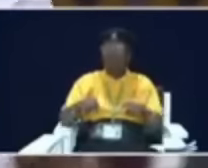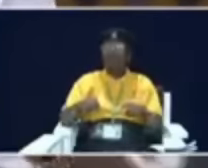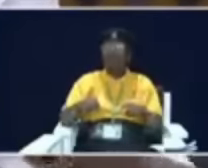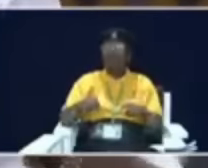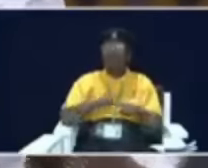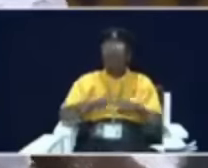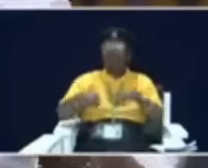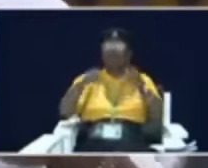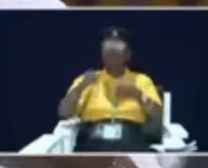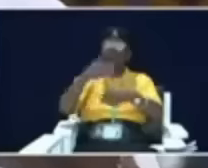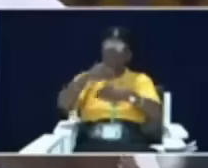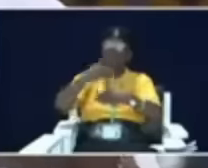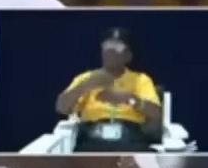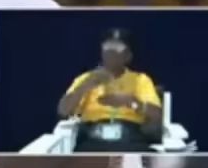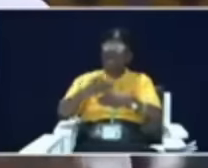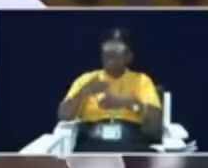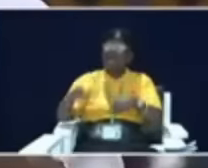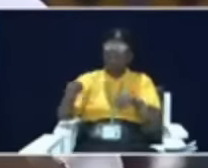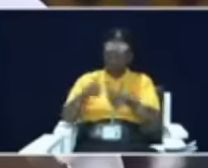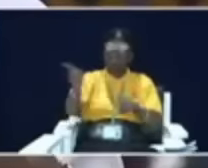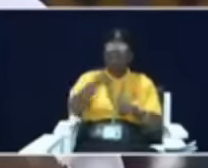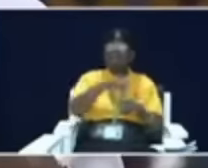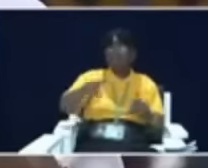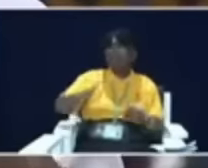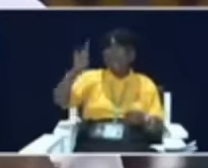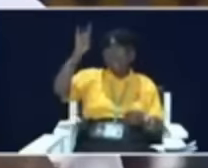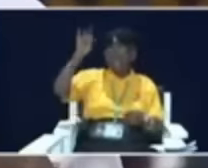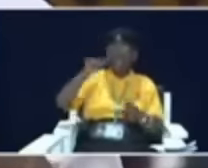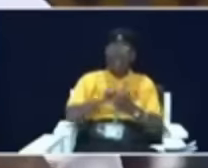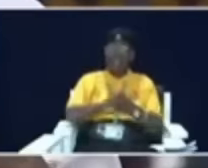And so you find that walls